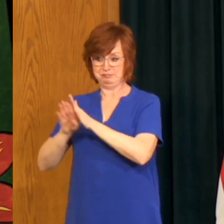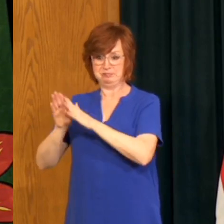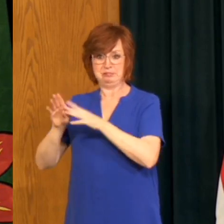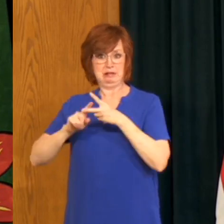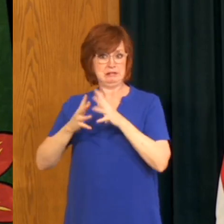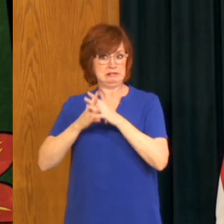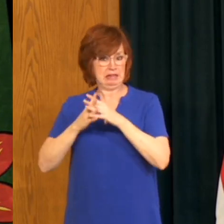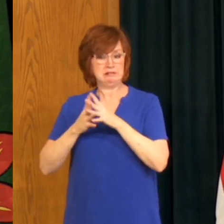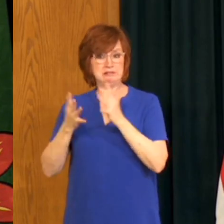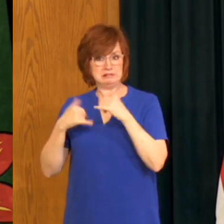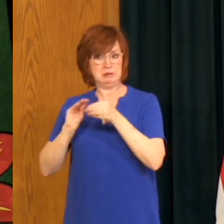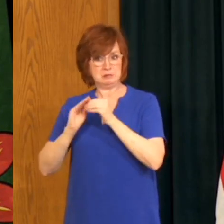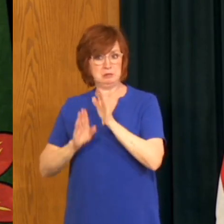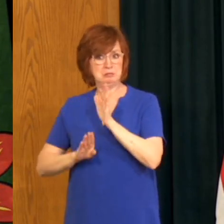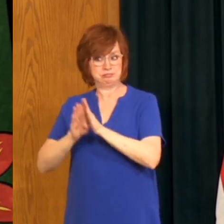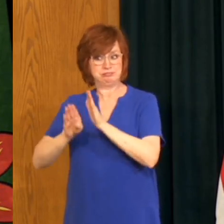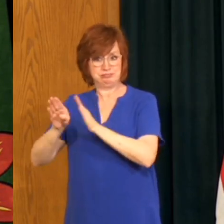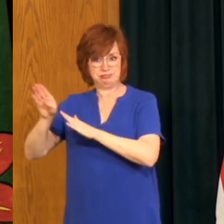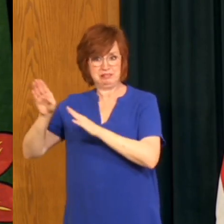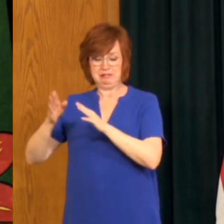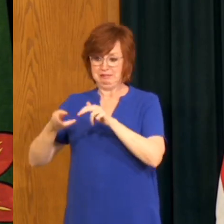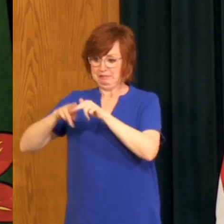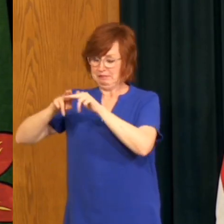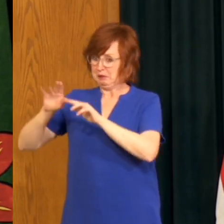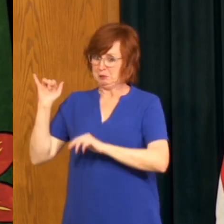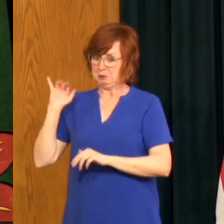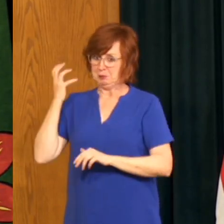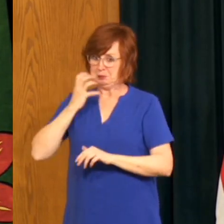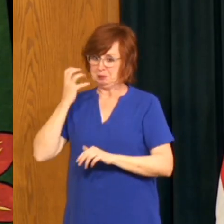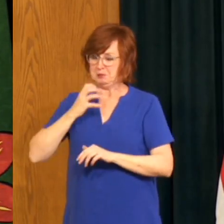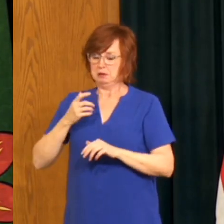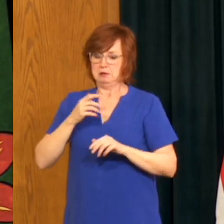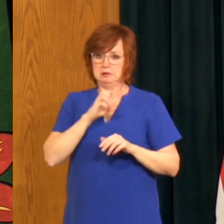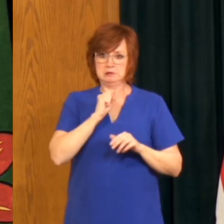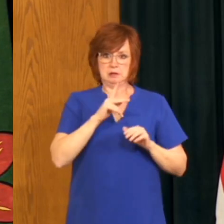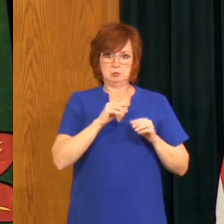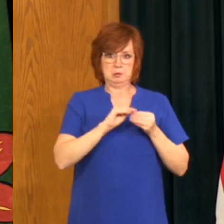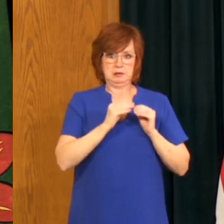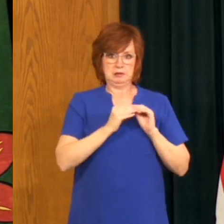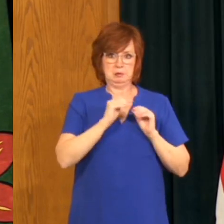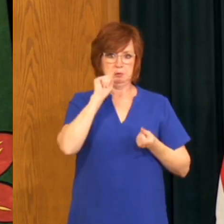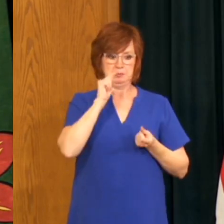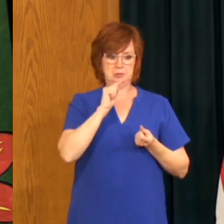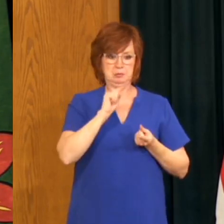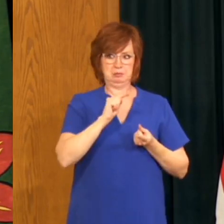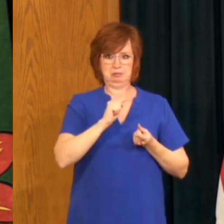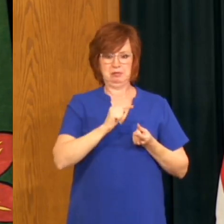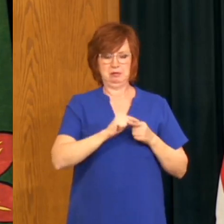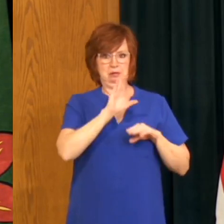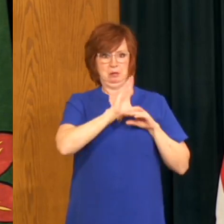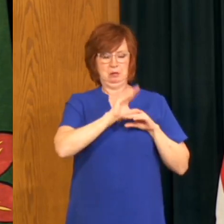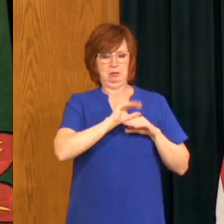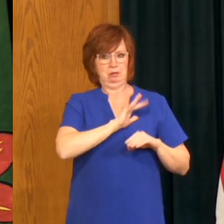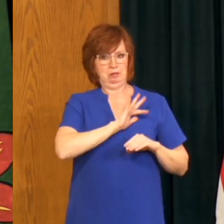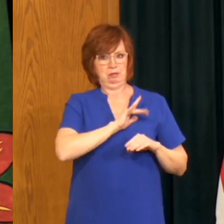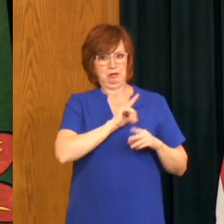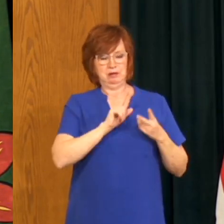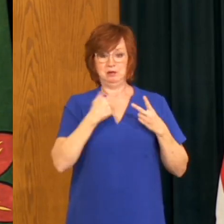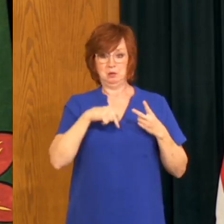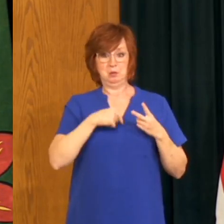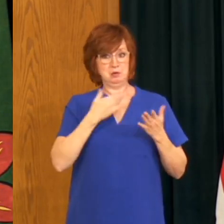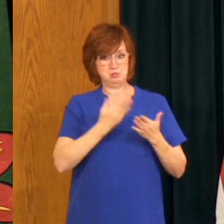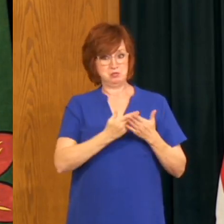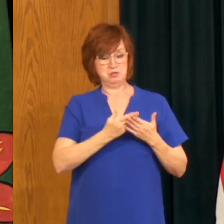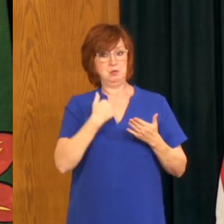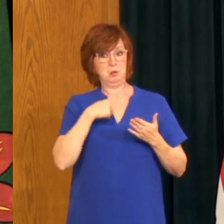vigilant. But in Saskatchewan, we have proven that we can control the spread of this virus. We can reopen, and we can